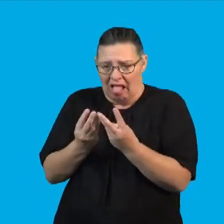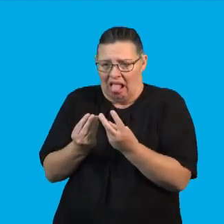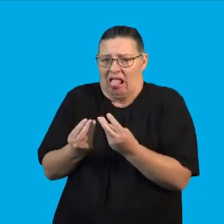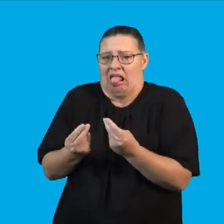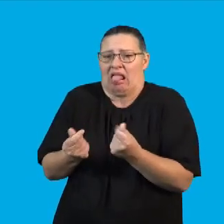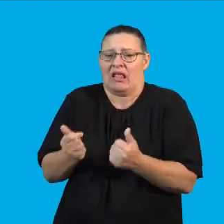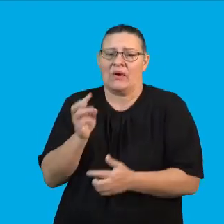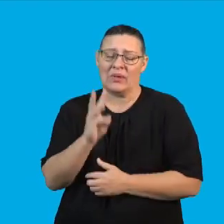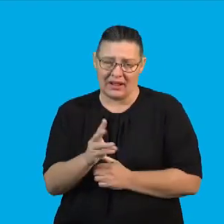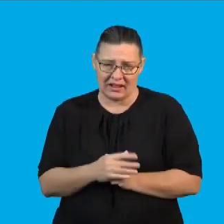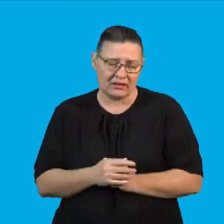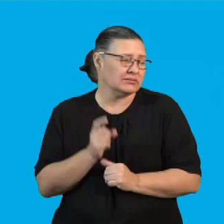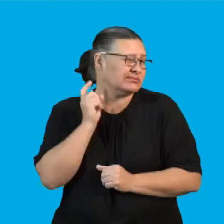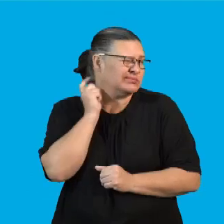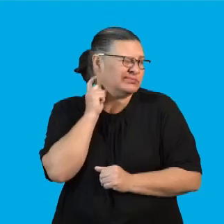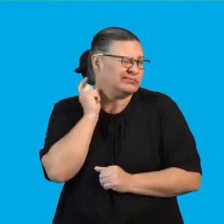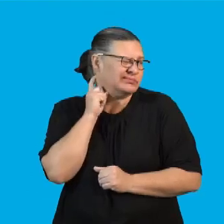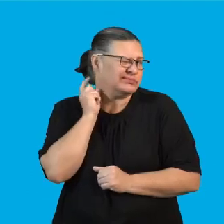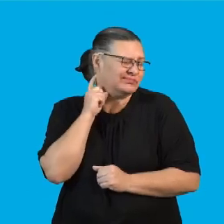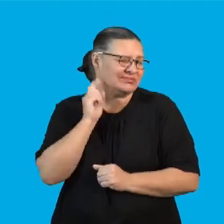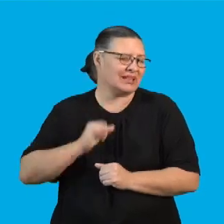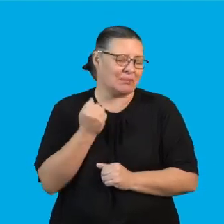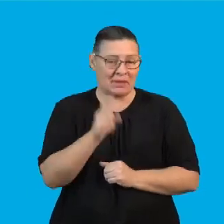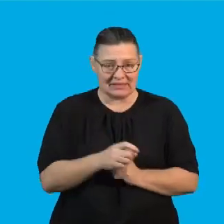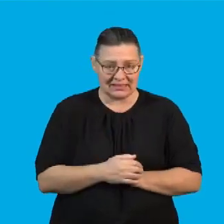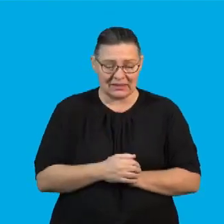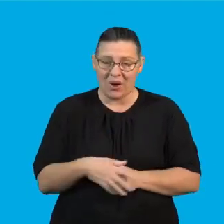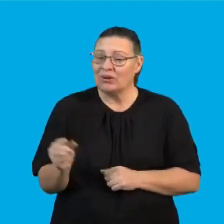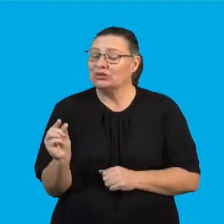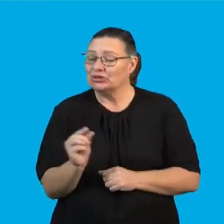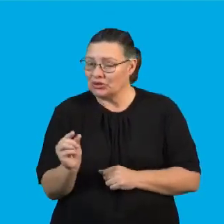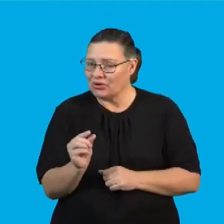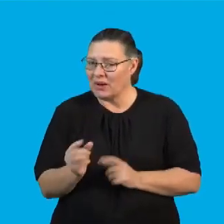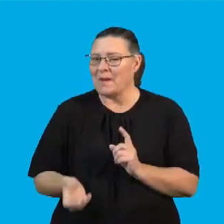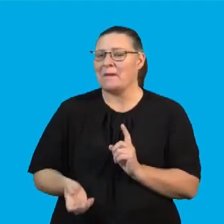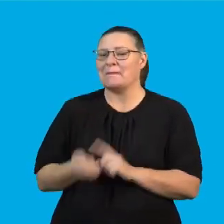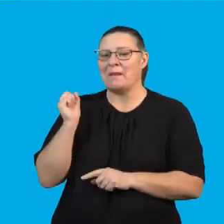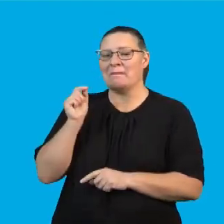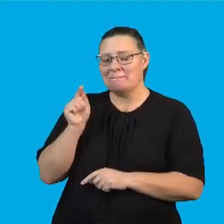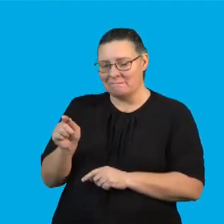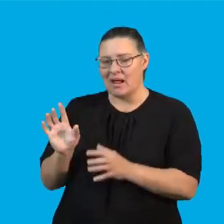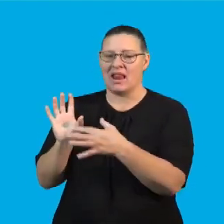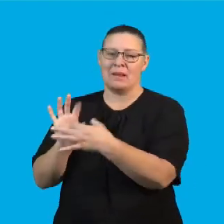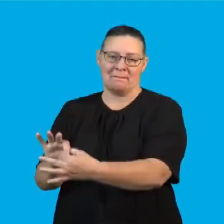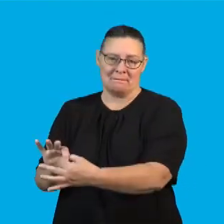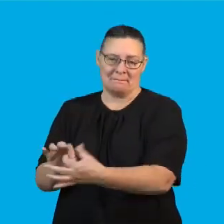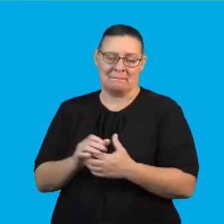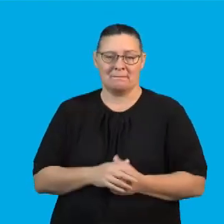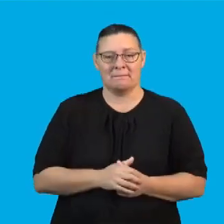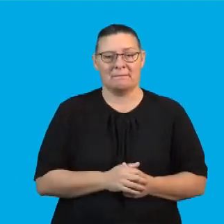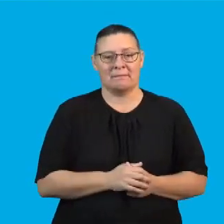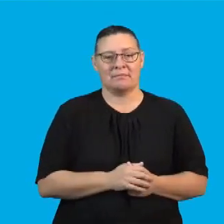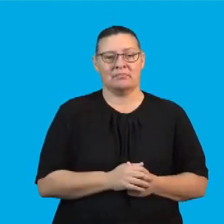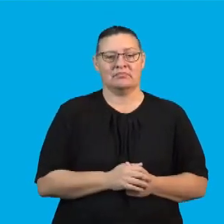out. Keep what I'm saying at the back of your mind because very soon you'll find something that is going to relate to